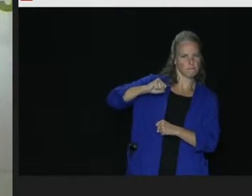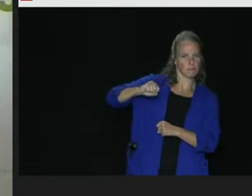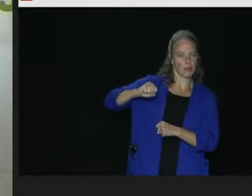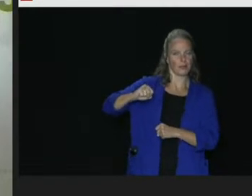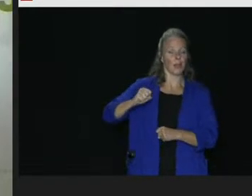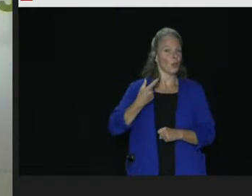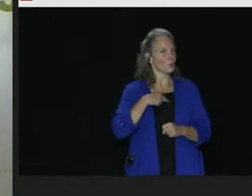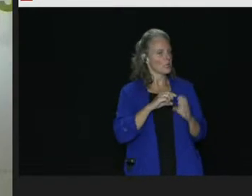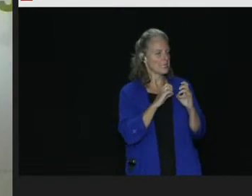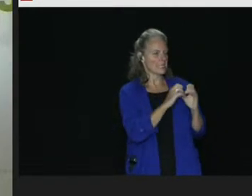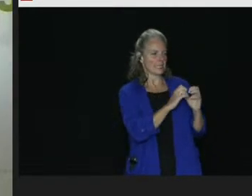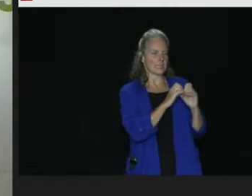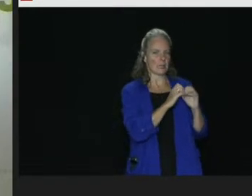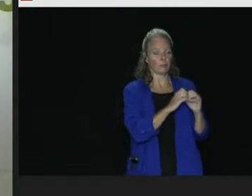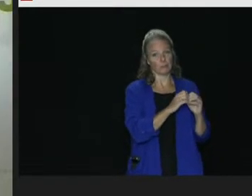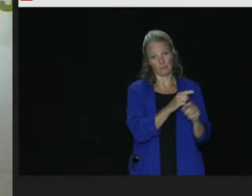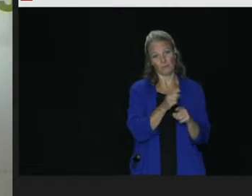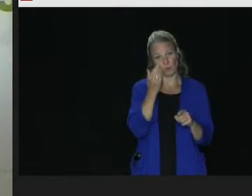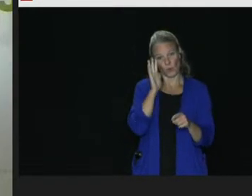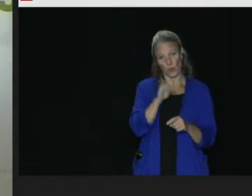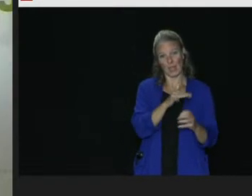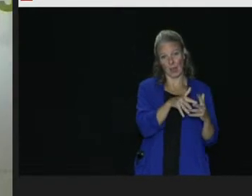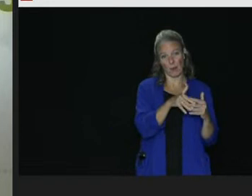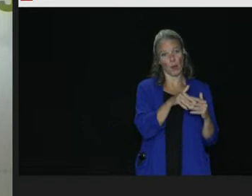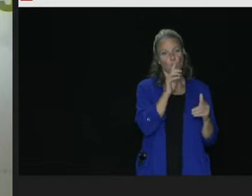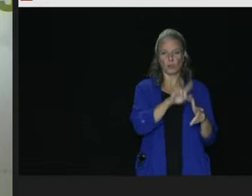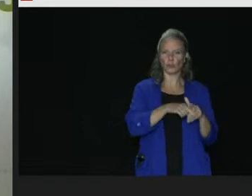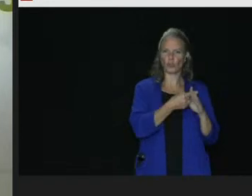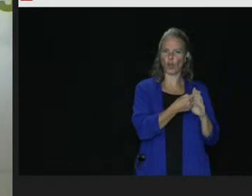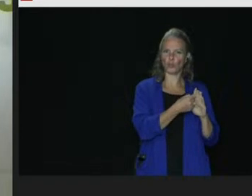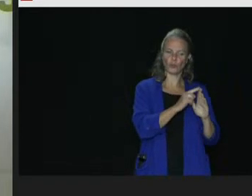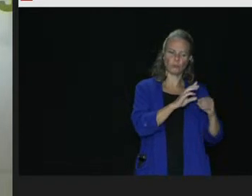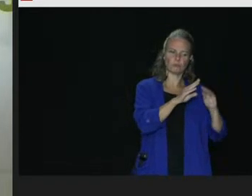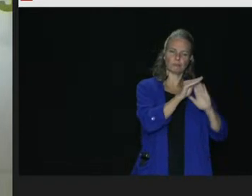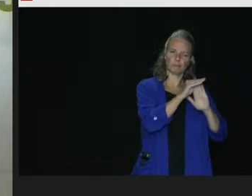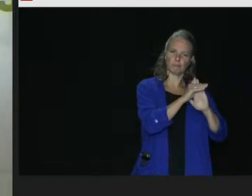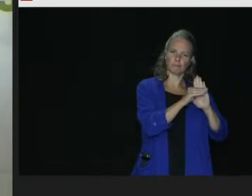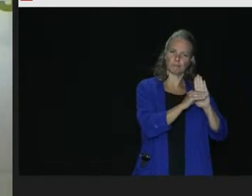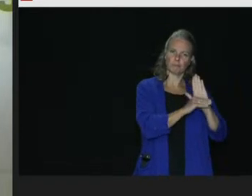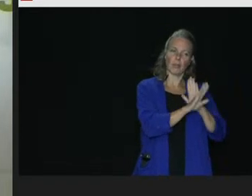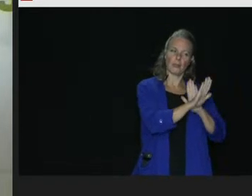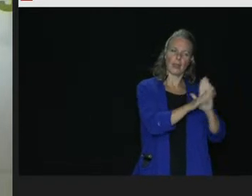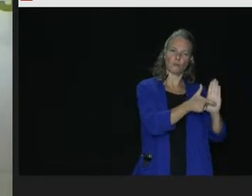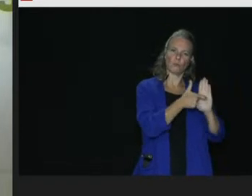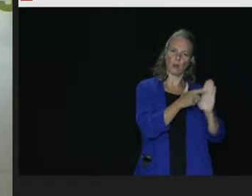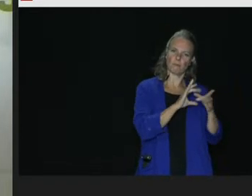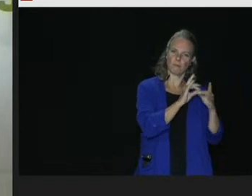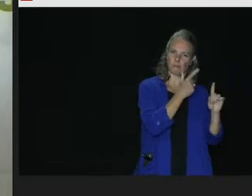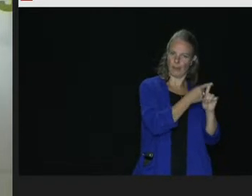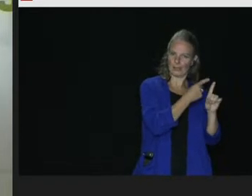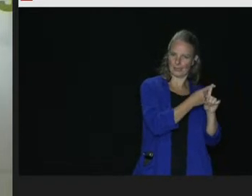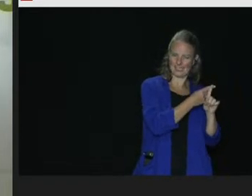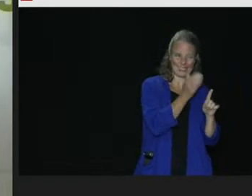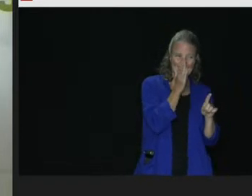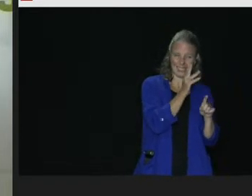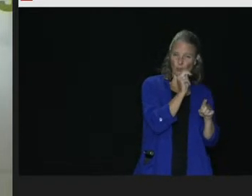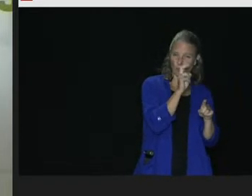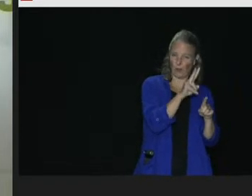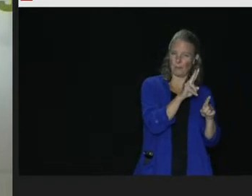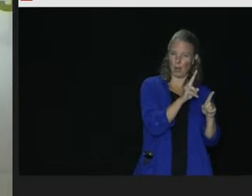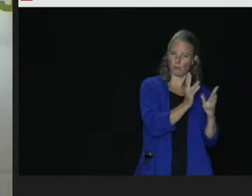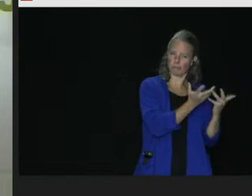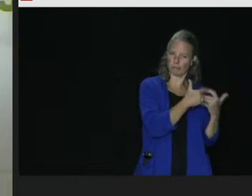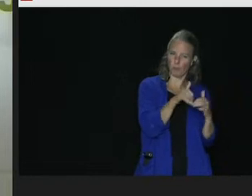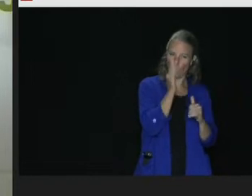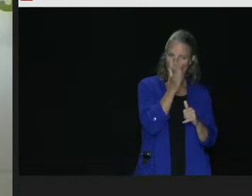is going to begin to put down some vaccine requirements at the beginning of November. They are still working everything through at their